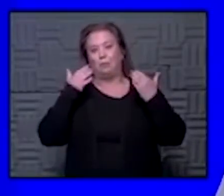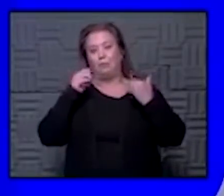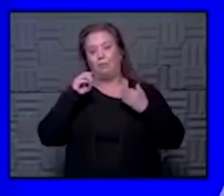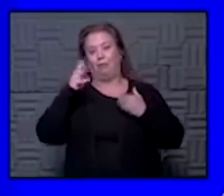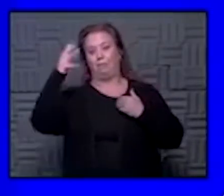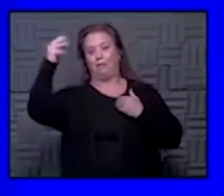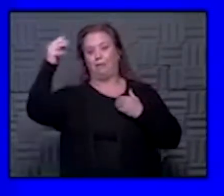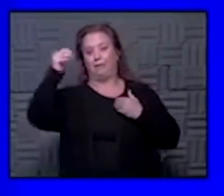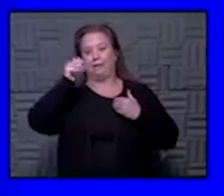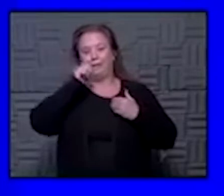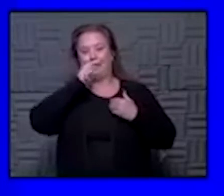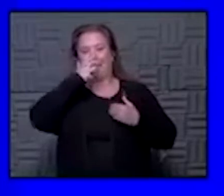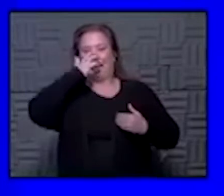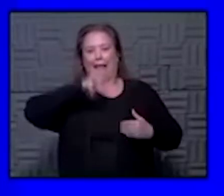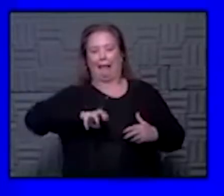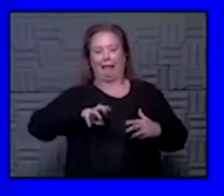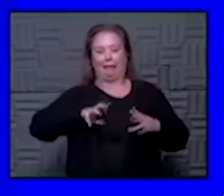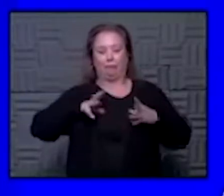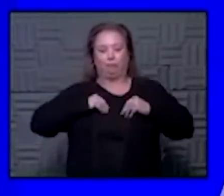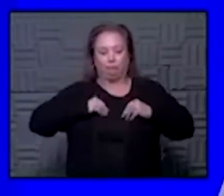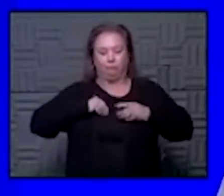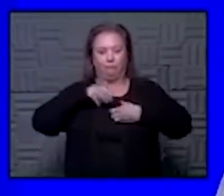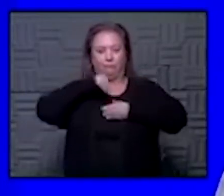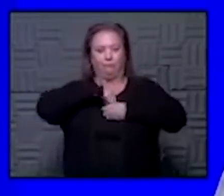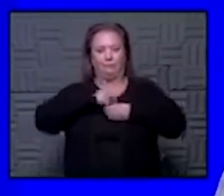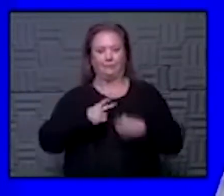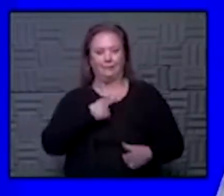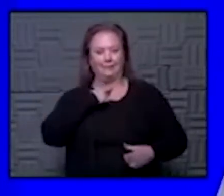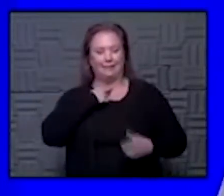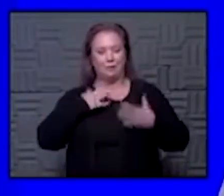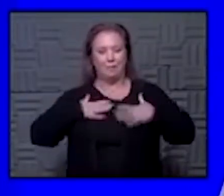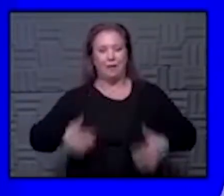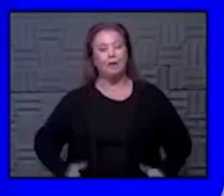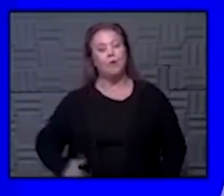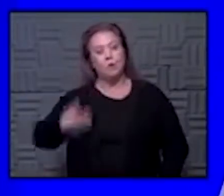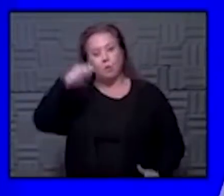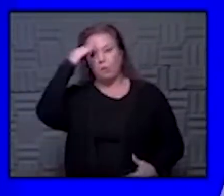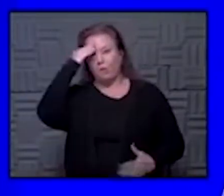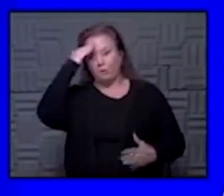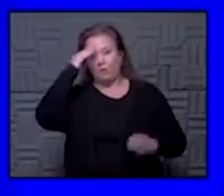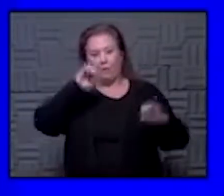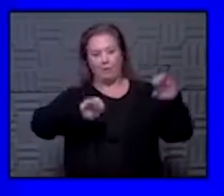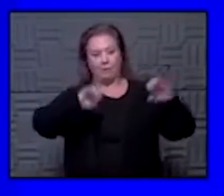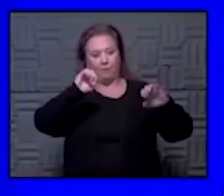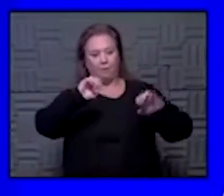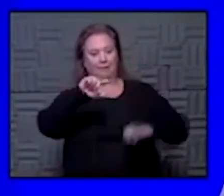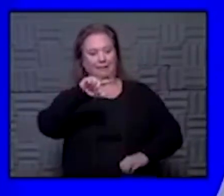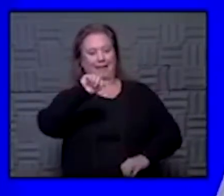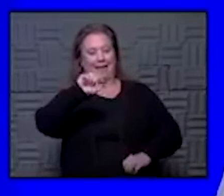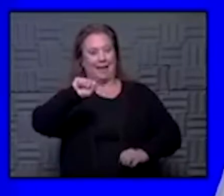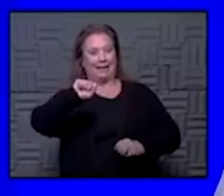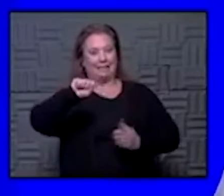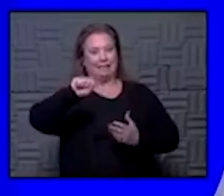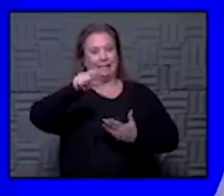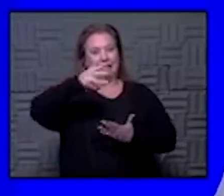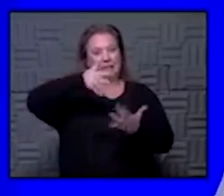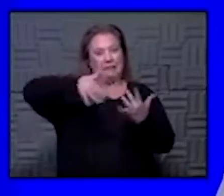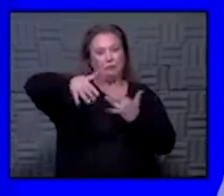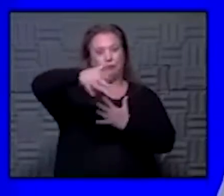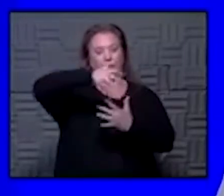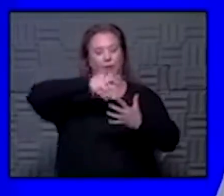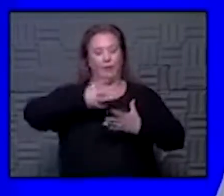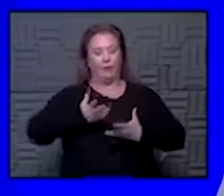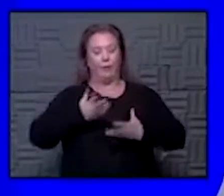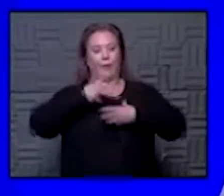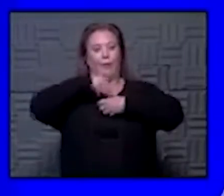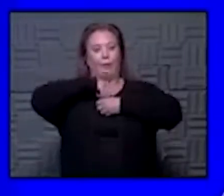have as much heat that gets trapped. We know from experiments that there is no problem with gas exchange. You get enough oxygen in, you